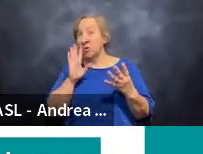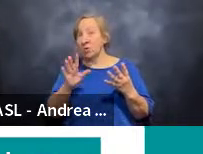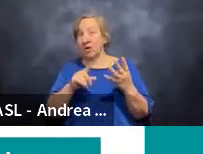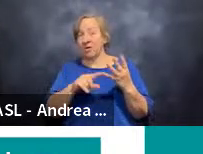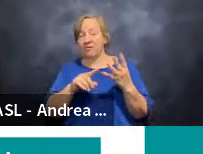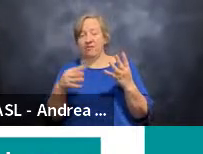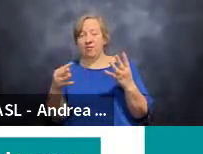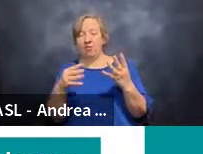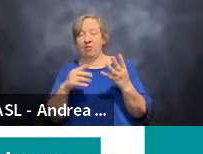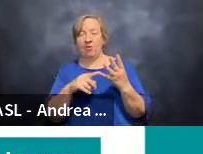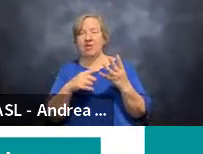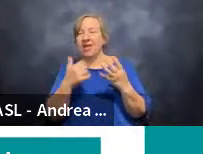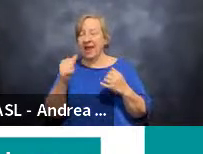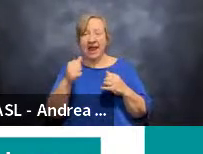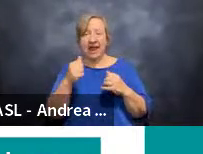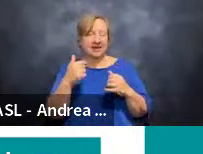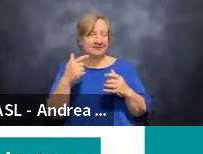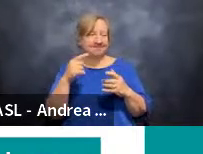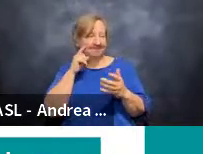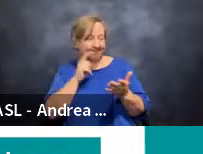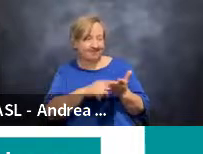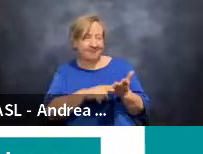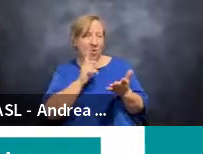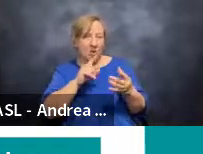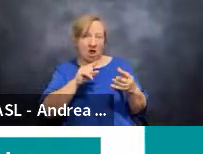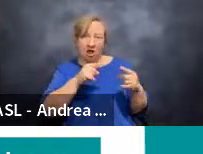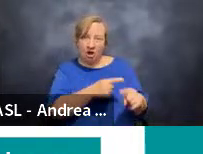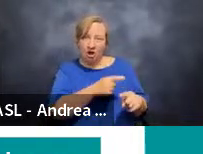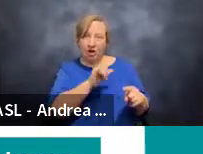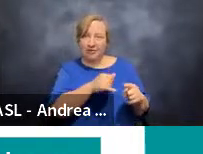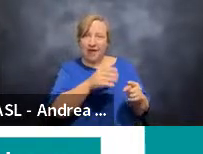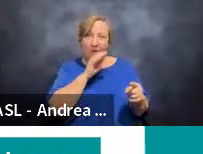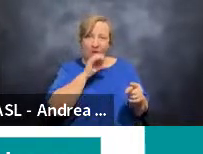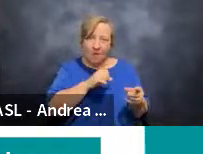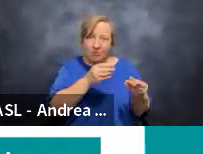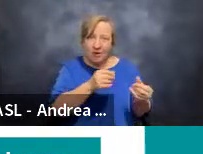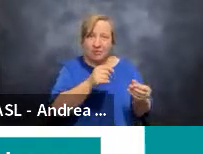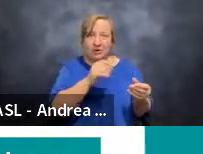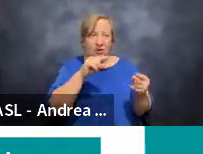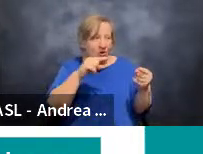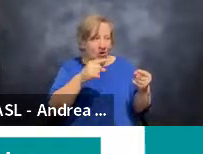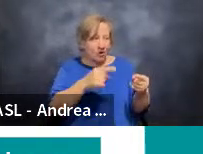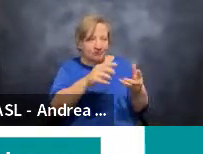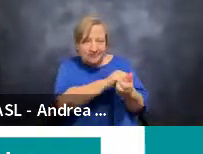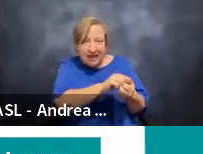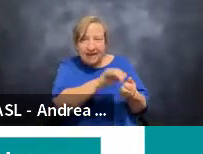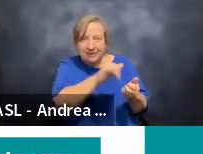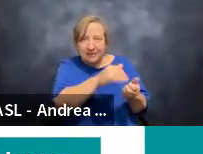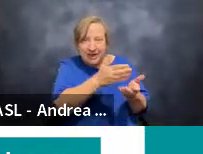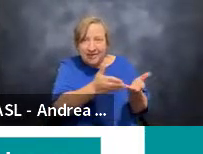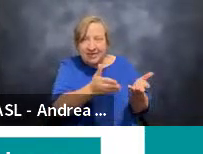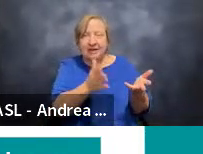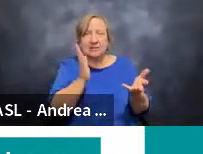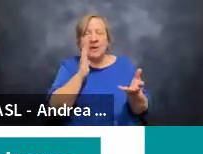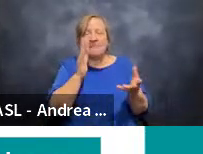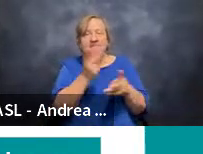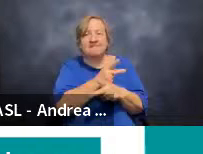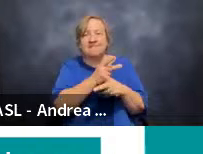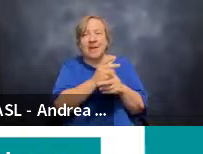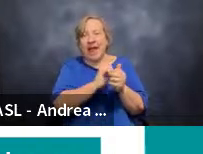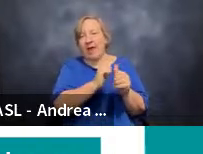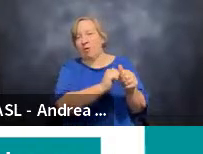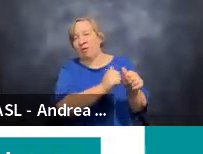adverse effects that were identified in the previous step by developing and considering alternatives or modifications to